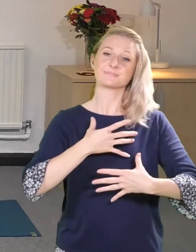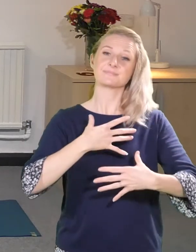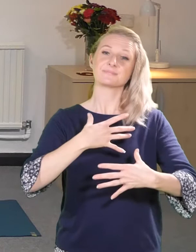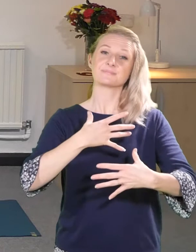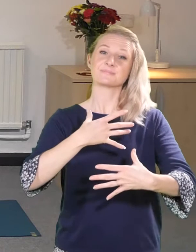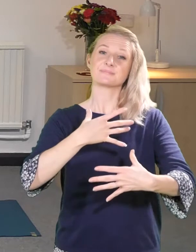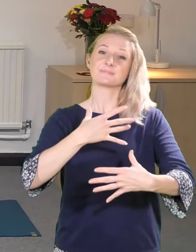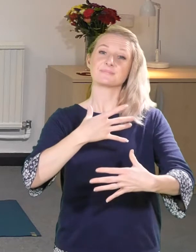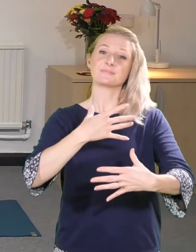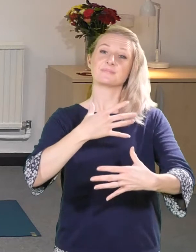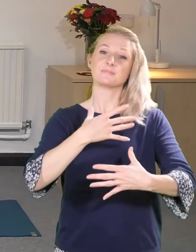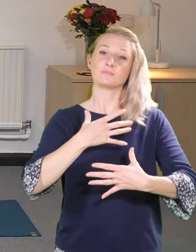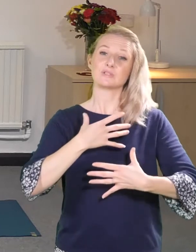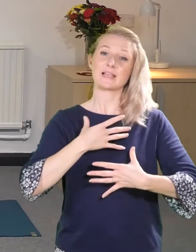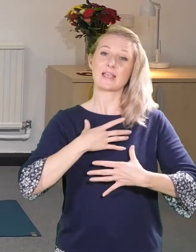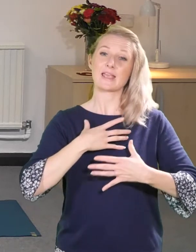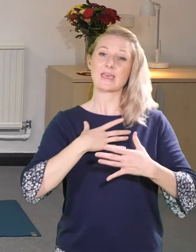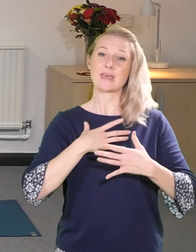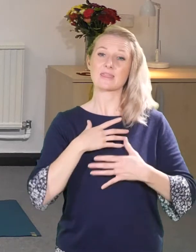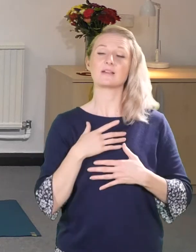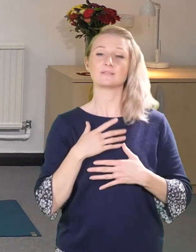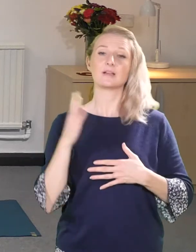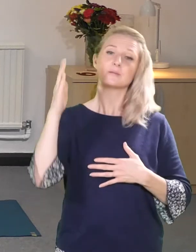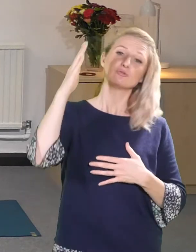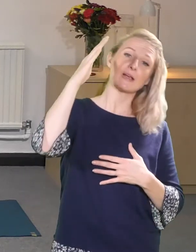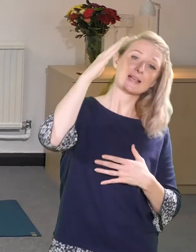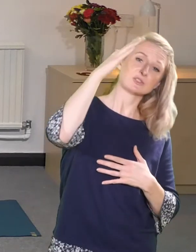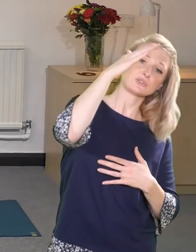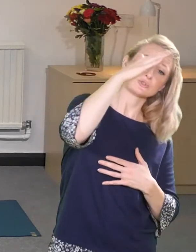now as we breathe out, stretching over to one side.